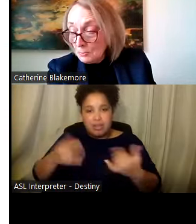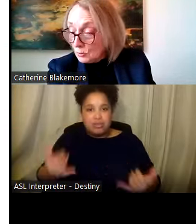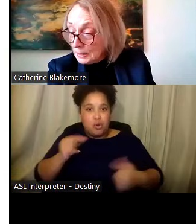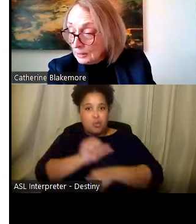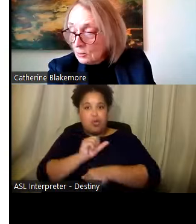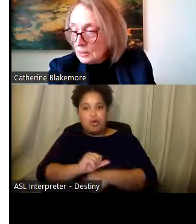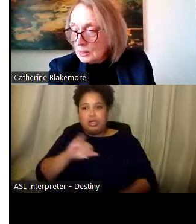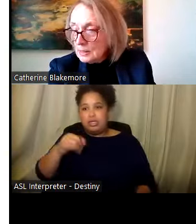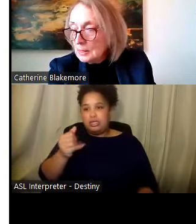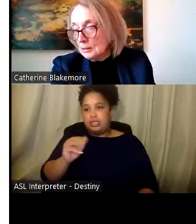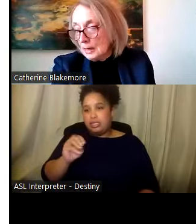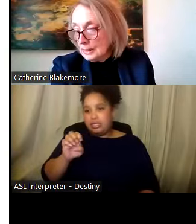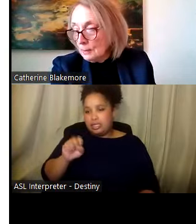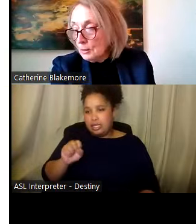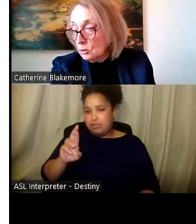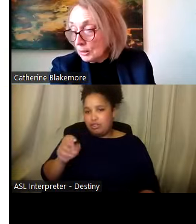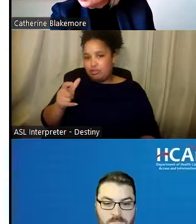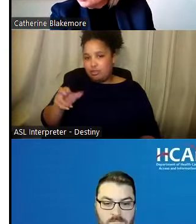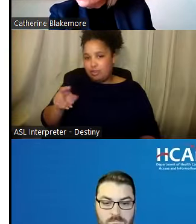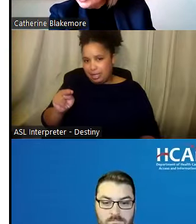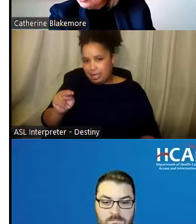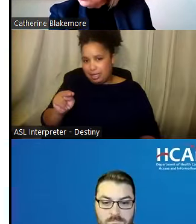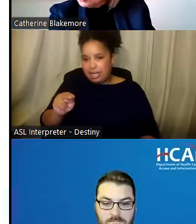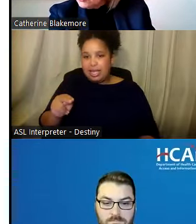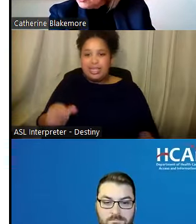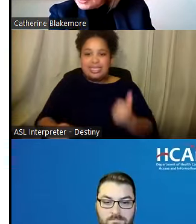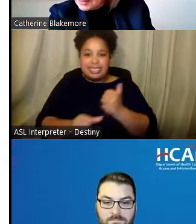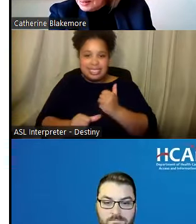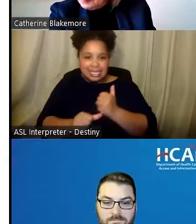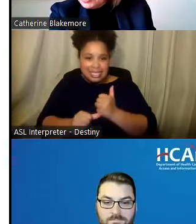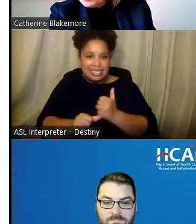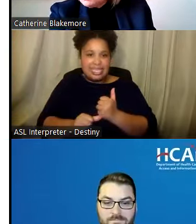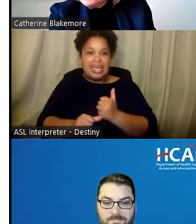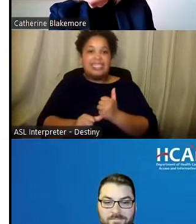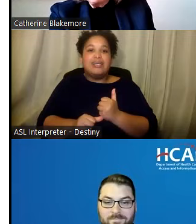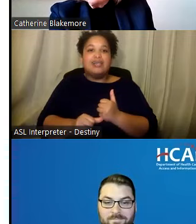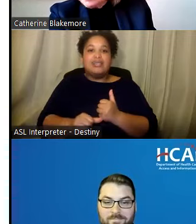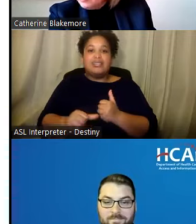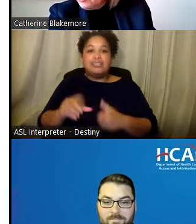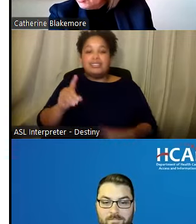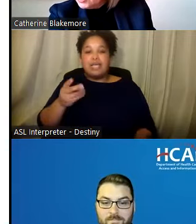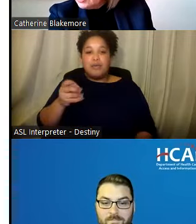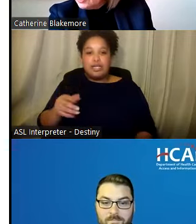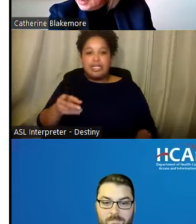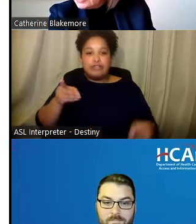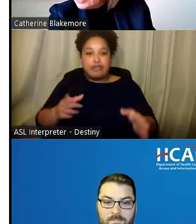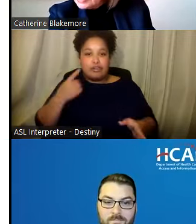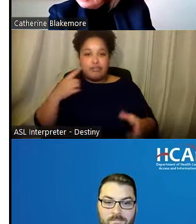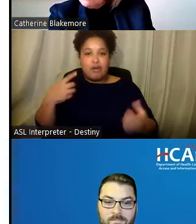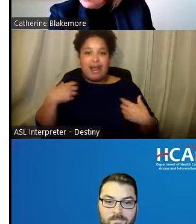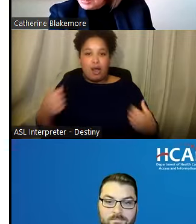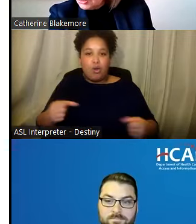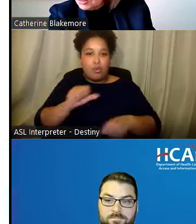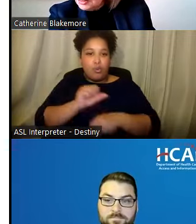It's James Regan, who's the Assistant Deputy Director of the Health Workforce Development at the Department of Healthcare Access